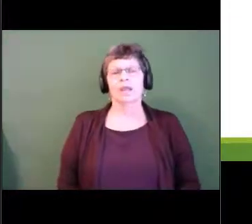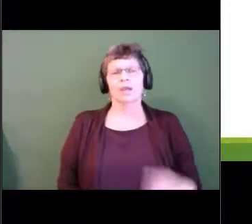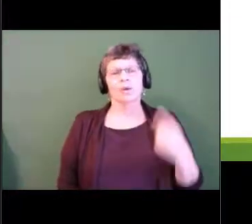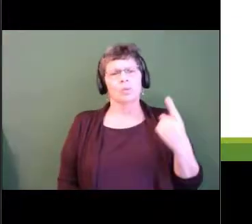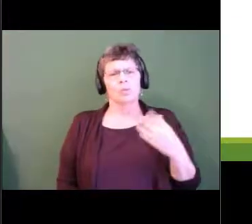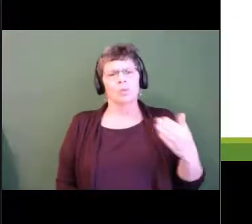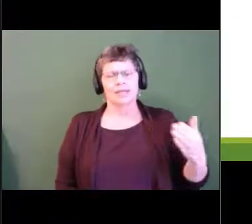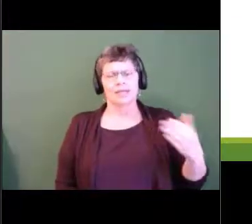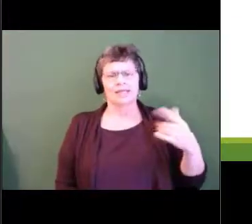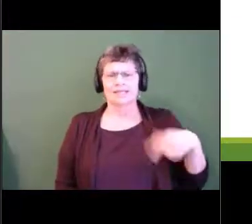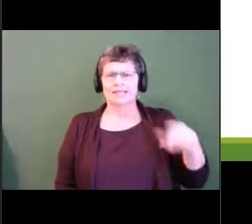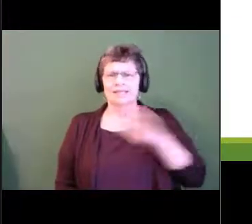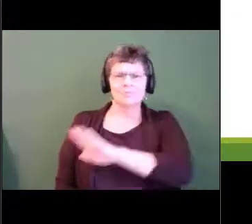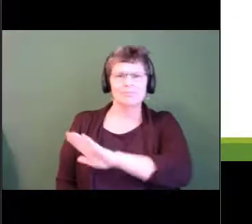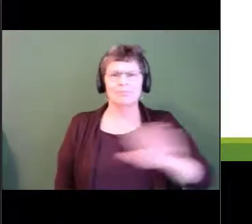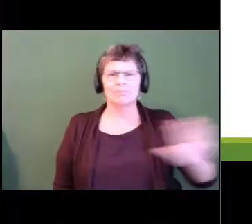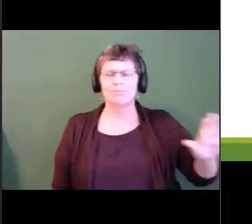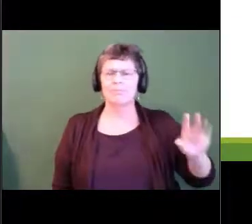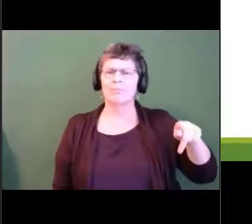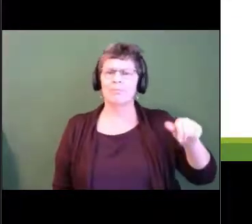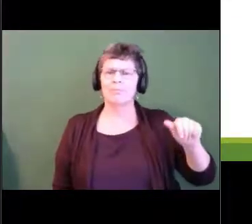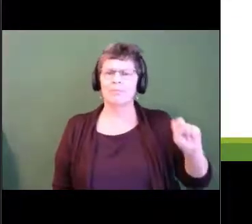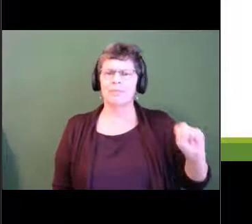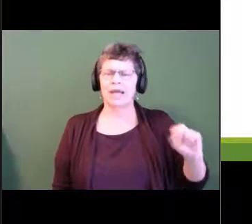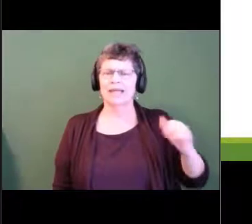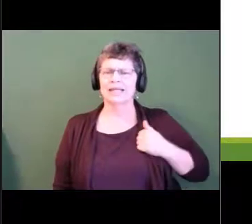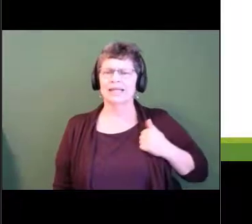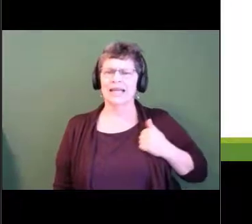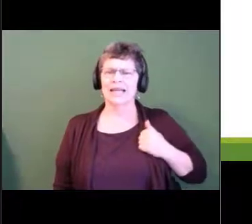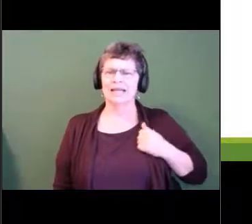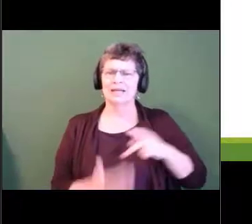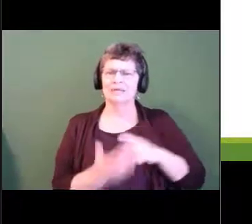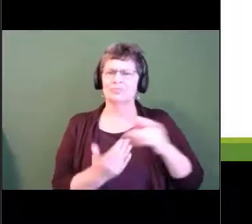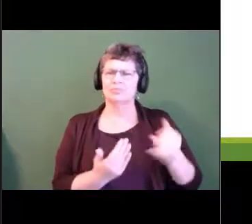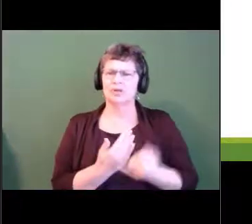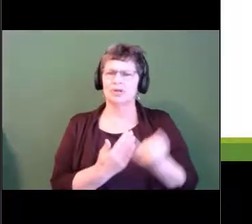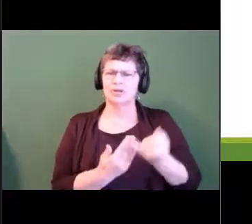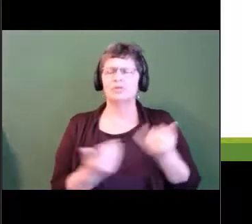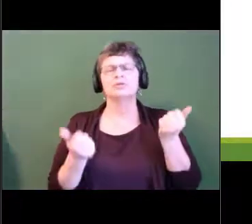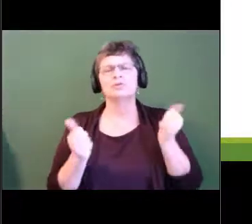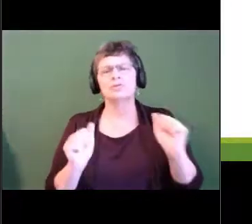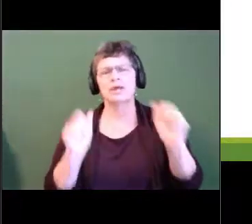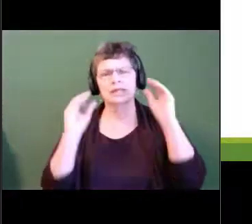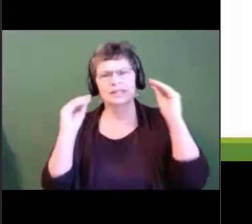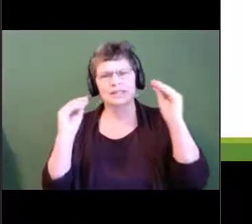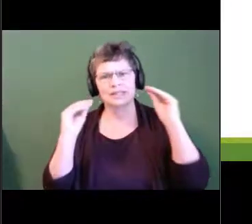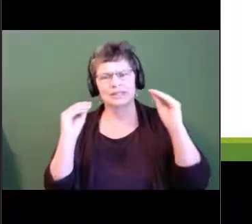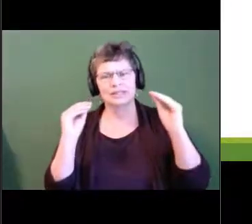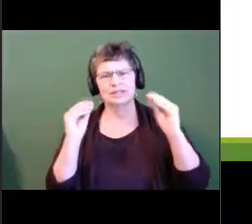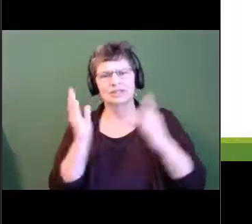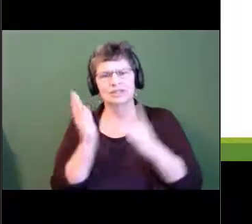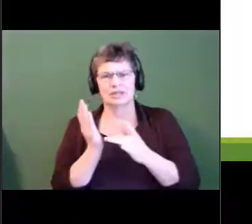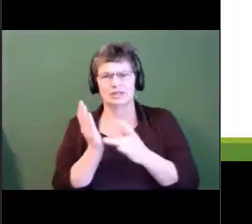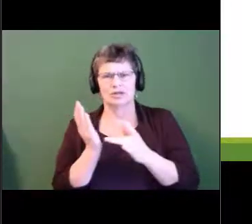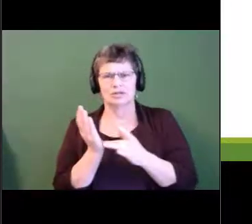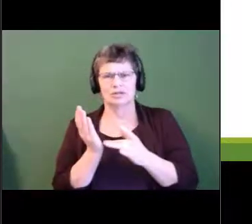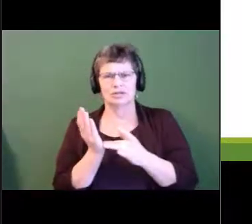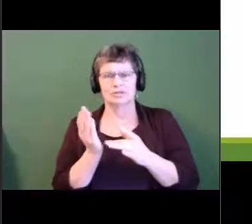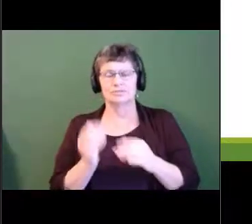pan-Canadian projects we did was try to teach people how to use technology. There are places where you